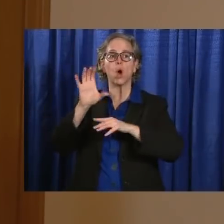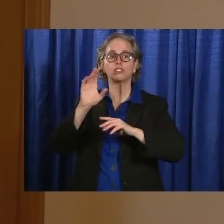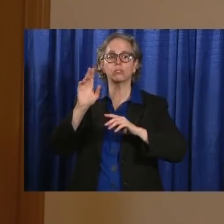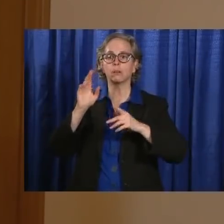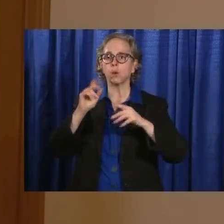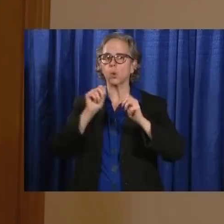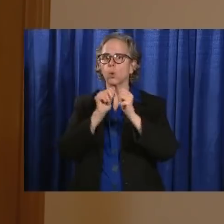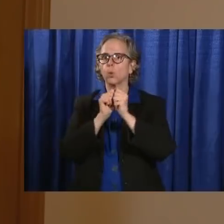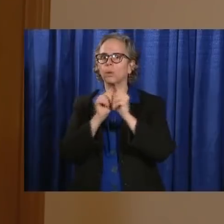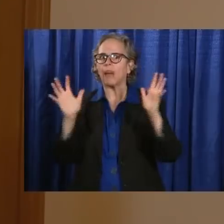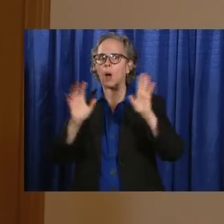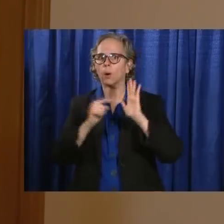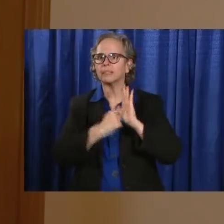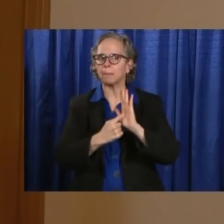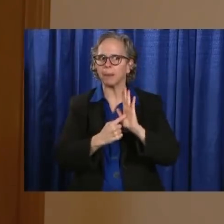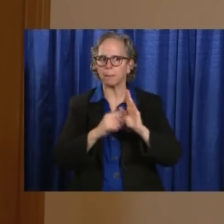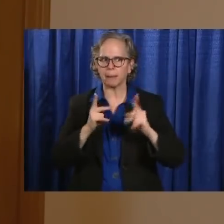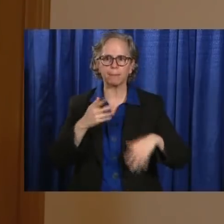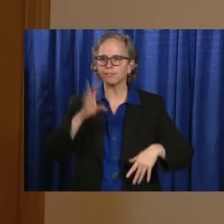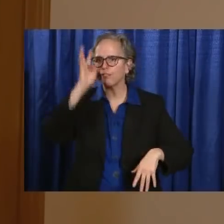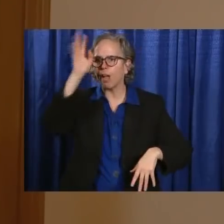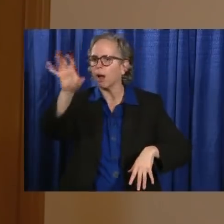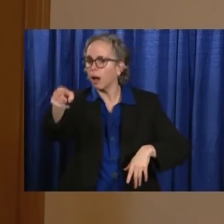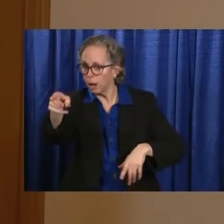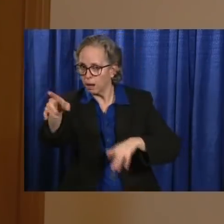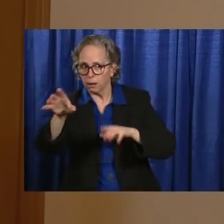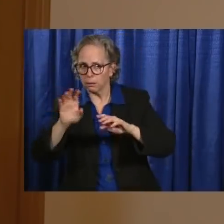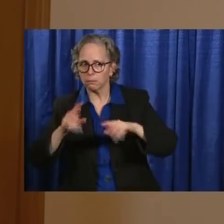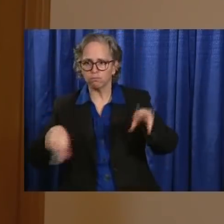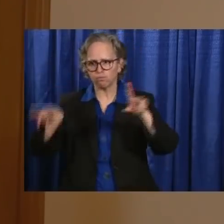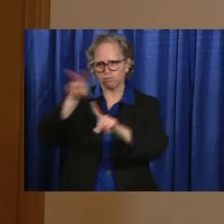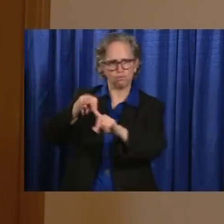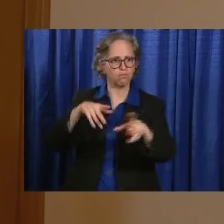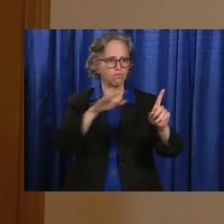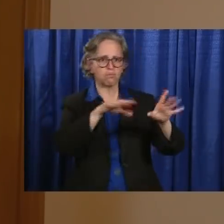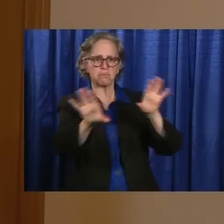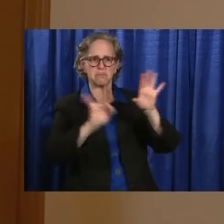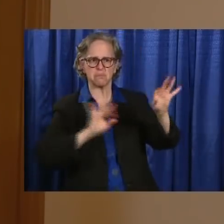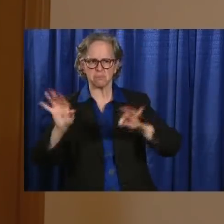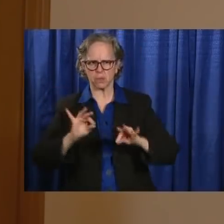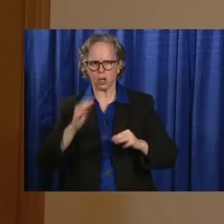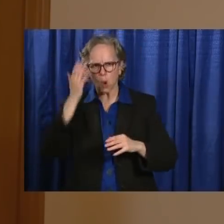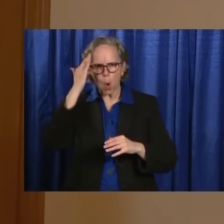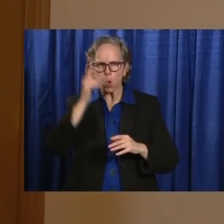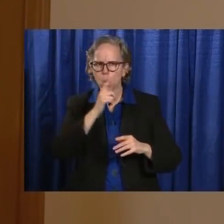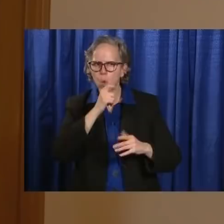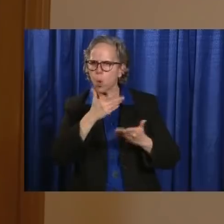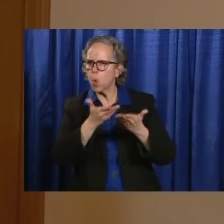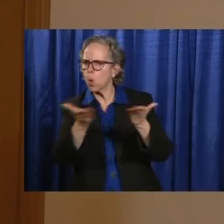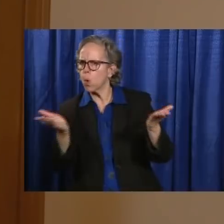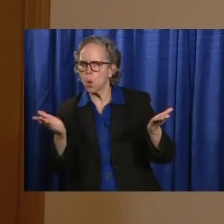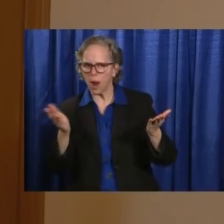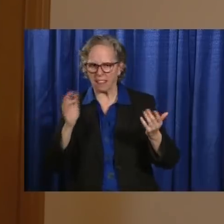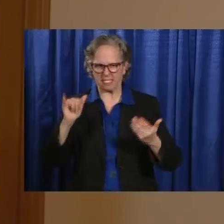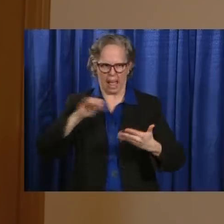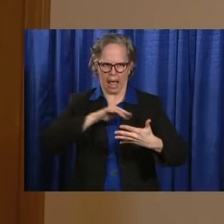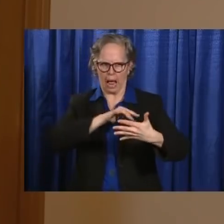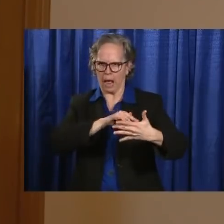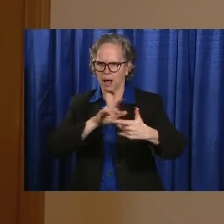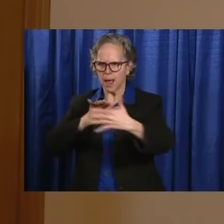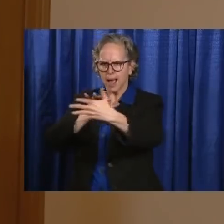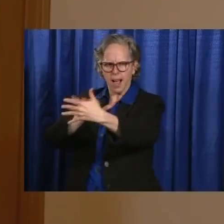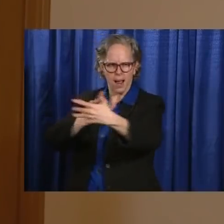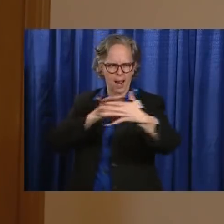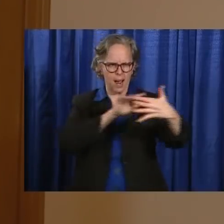find out who you are. But we're trying to get a better sense of who's out there, a better sense of what's going on in the